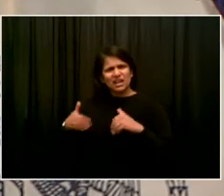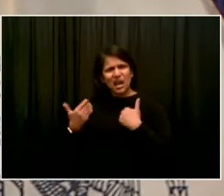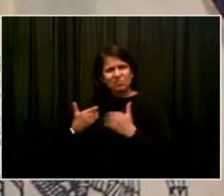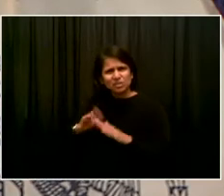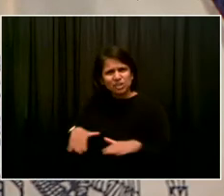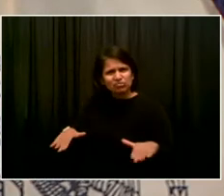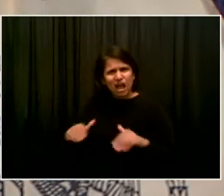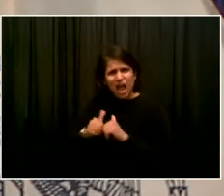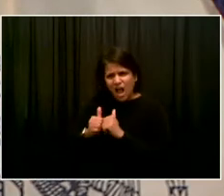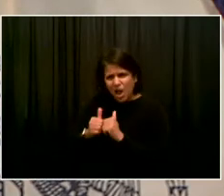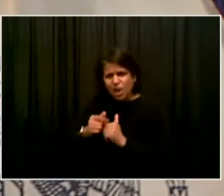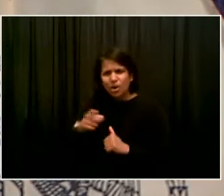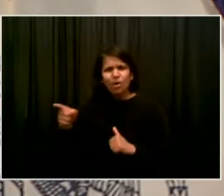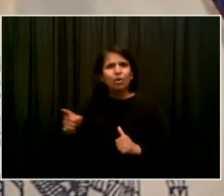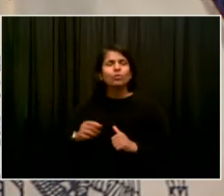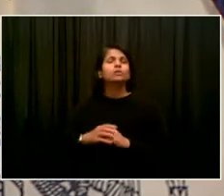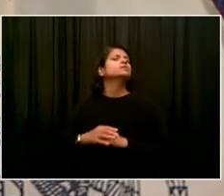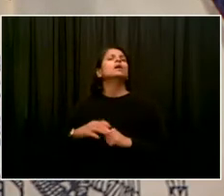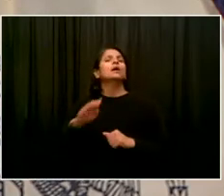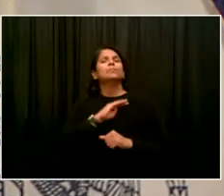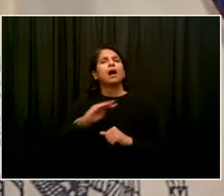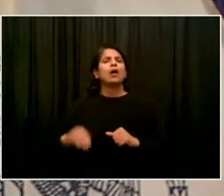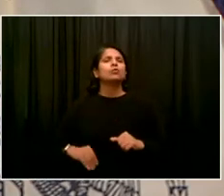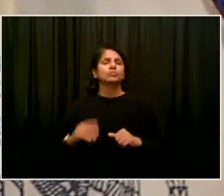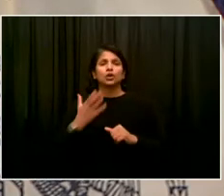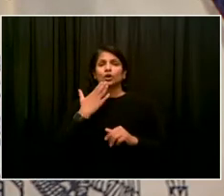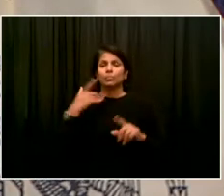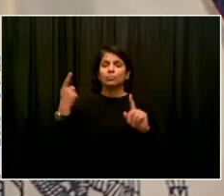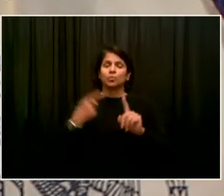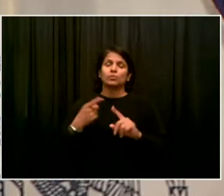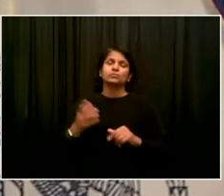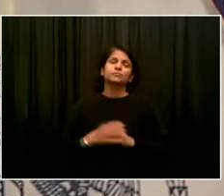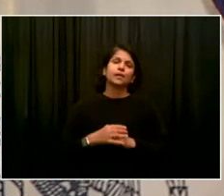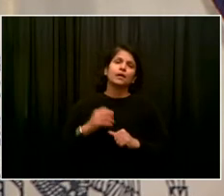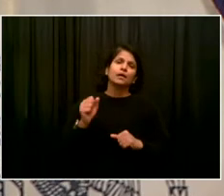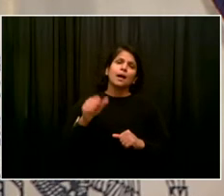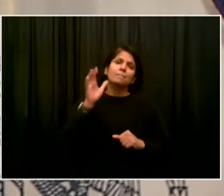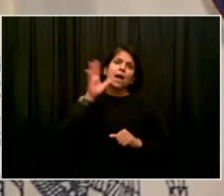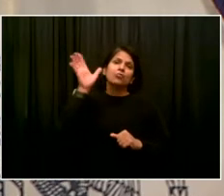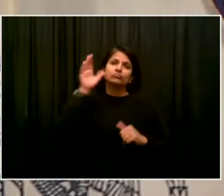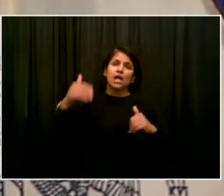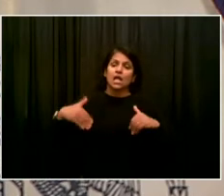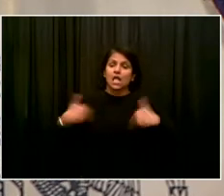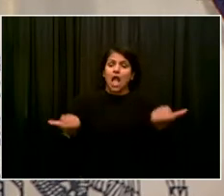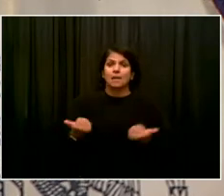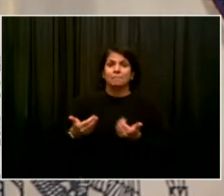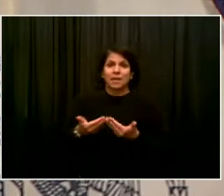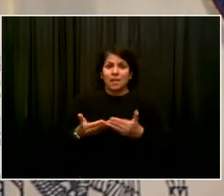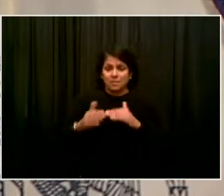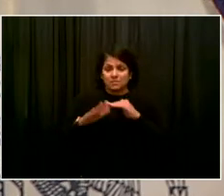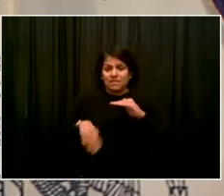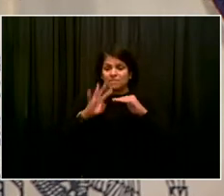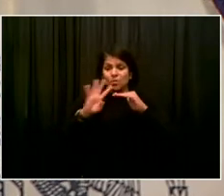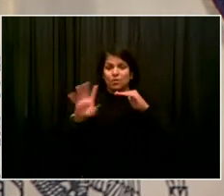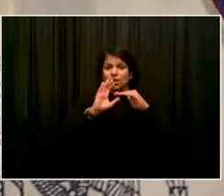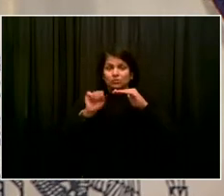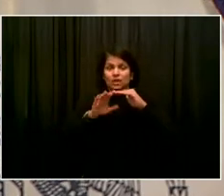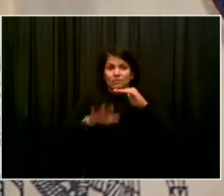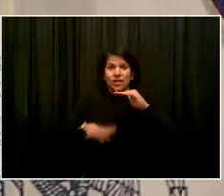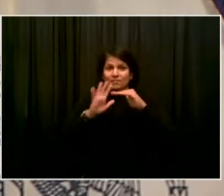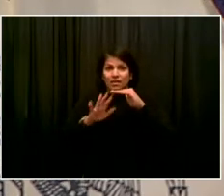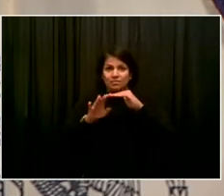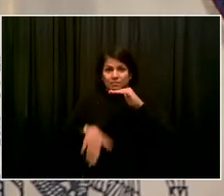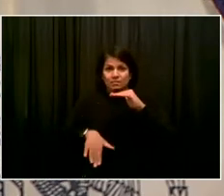parents of the youngest kids are concerned and need the option to test the kids if they want to.